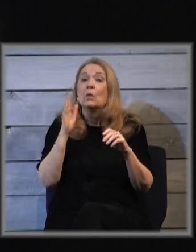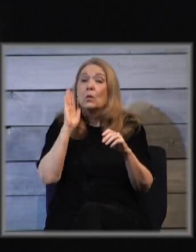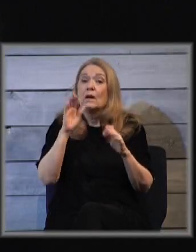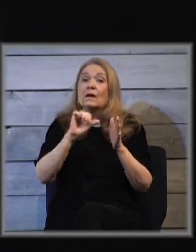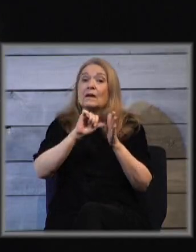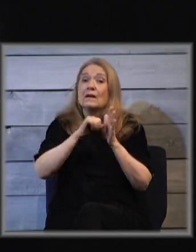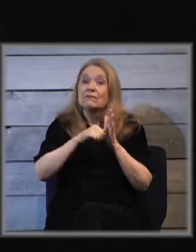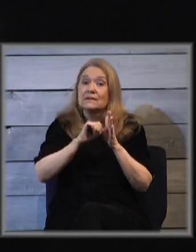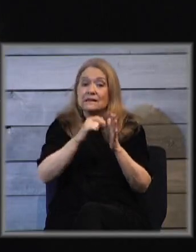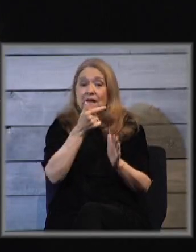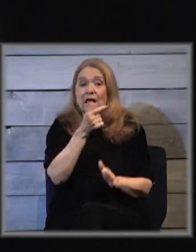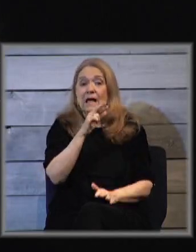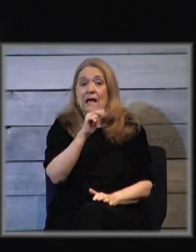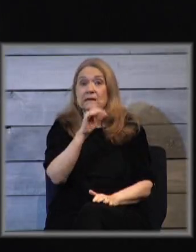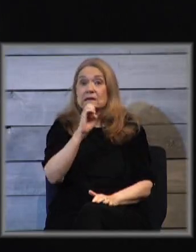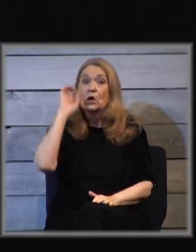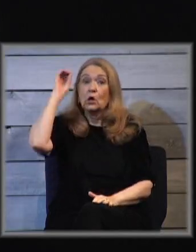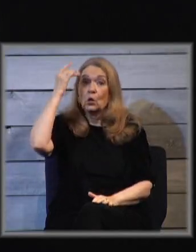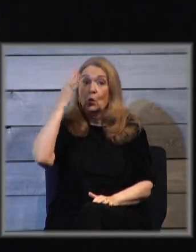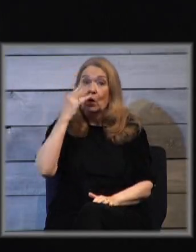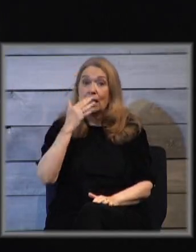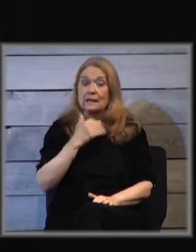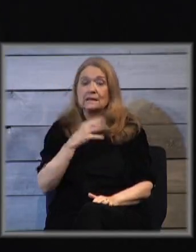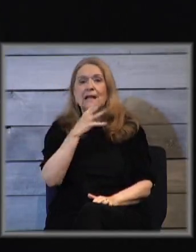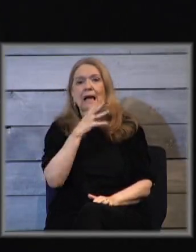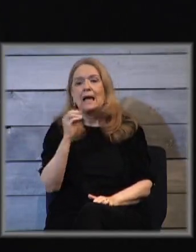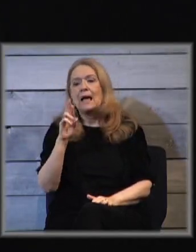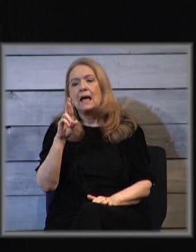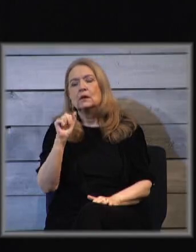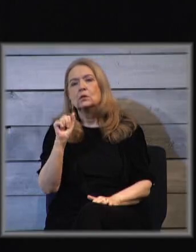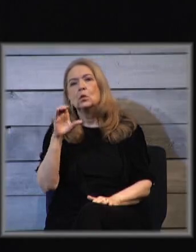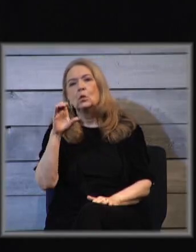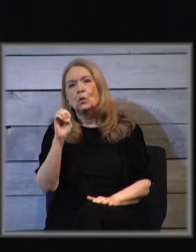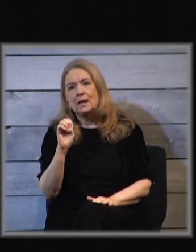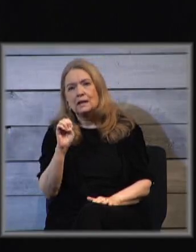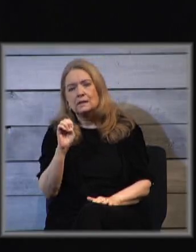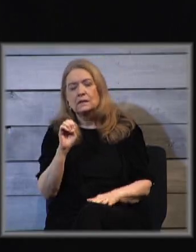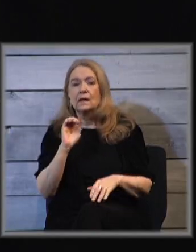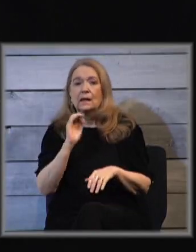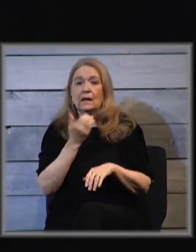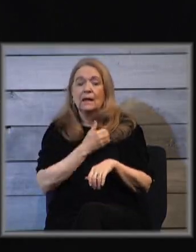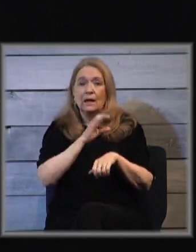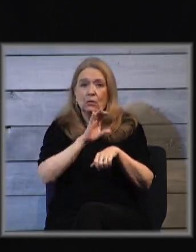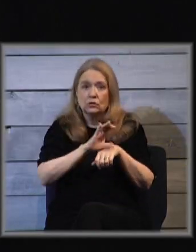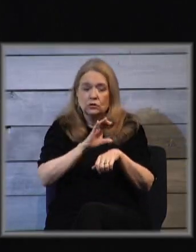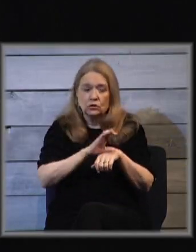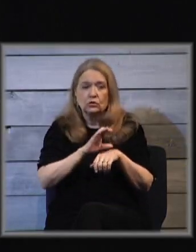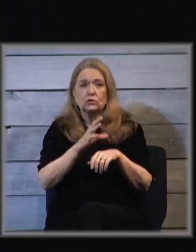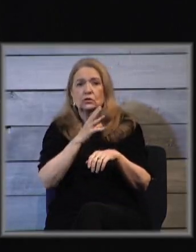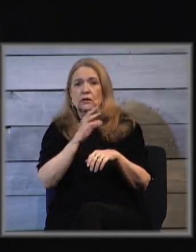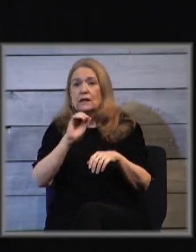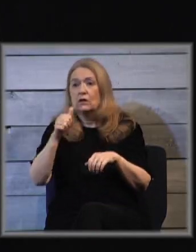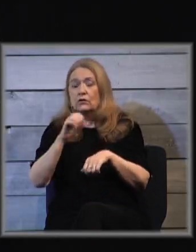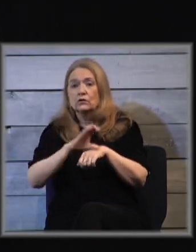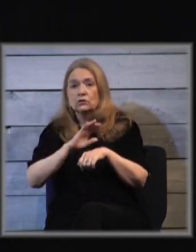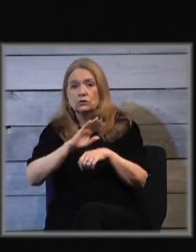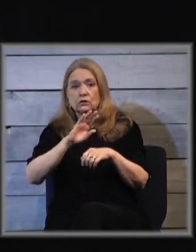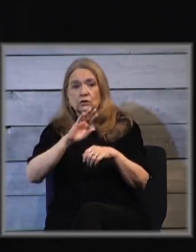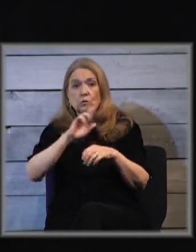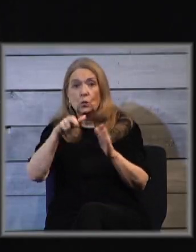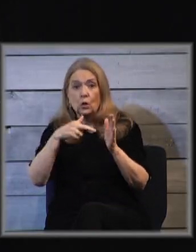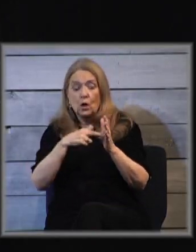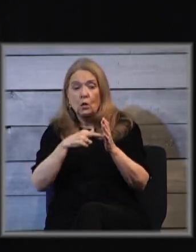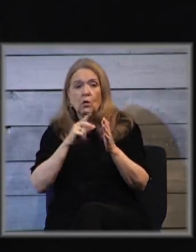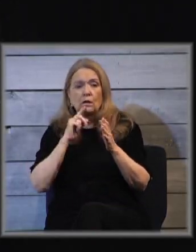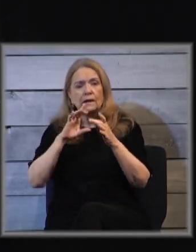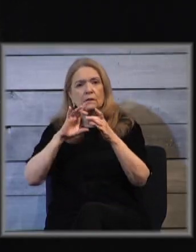and race. Our church's role, any church's role, in racial reconciliation. Helping